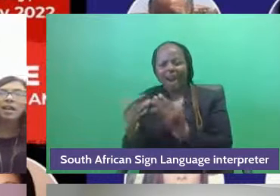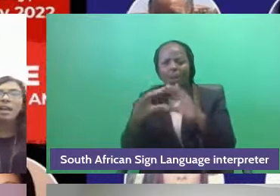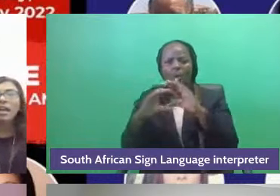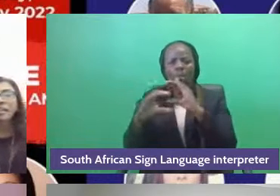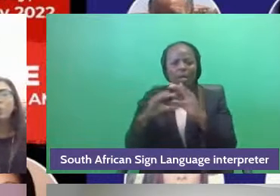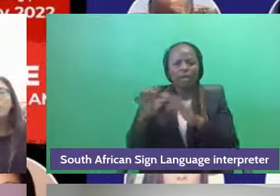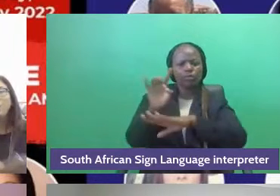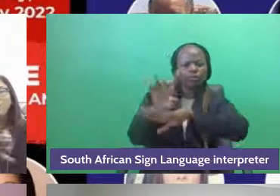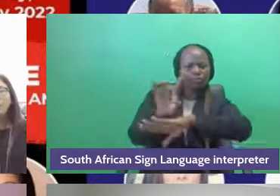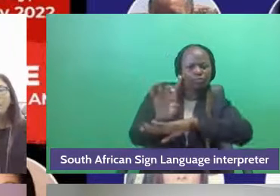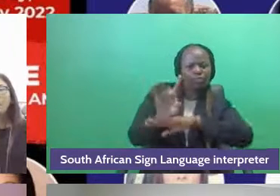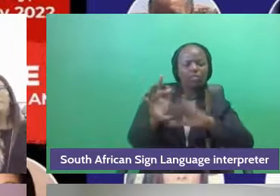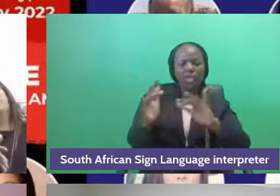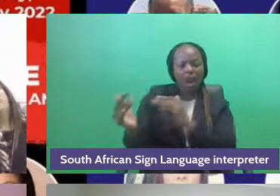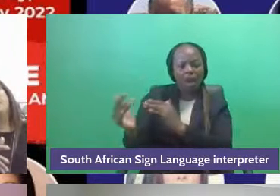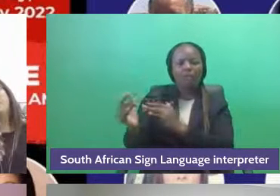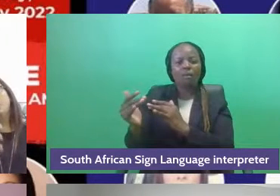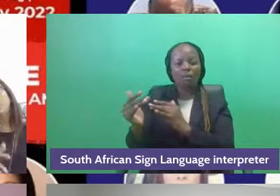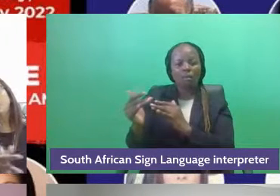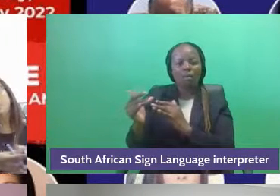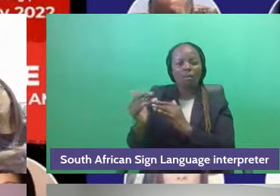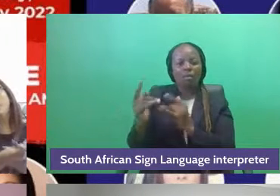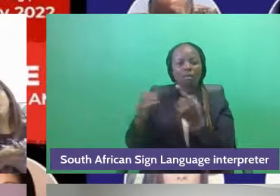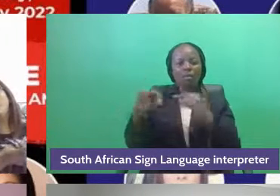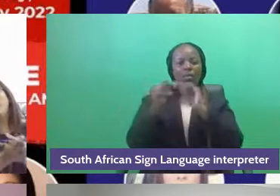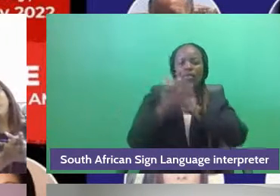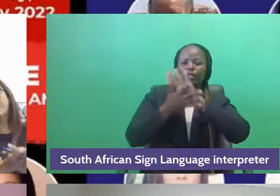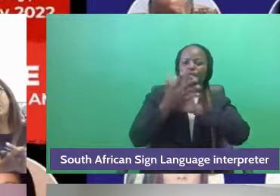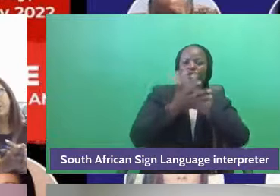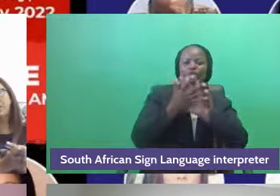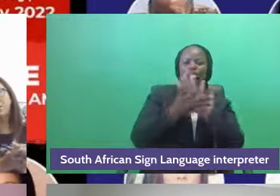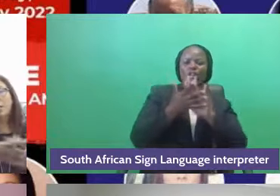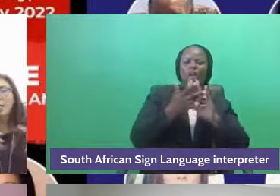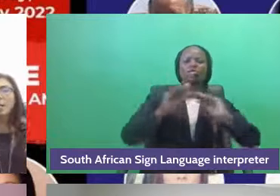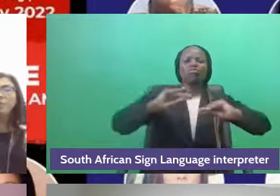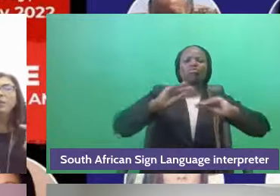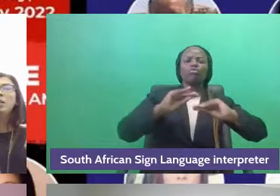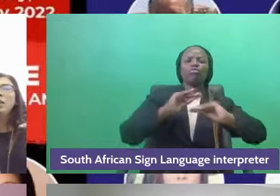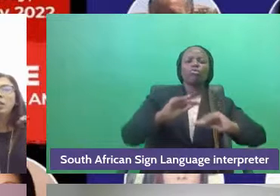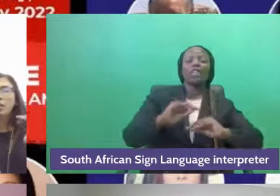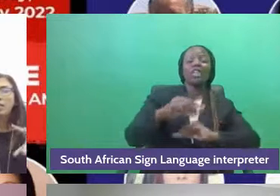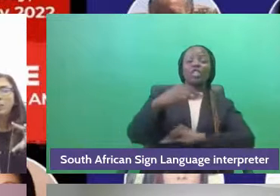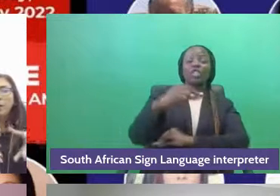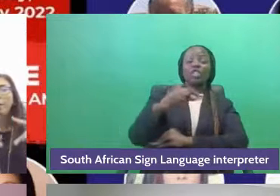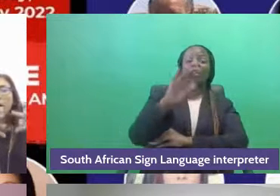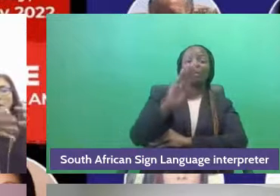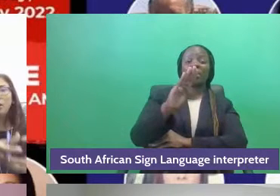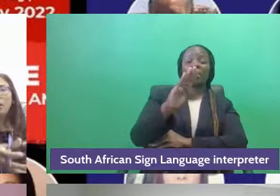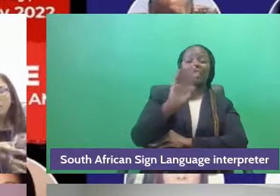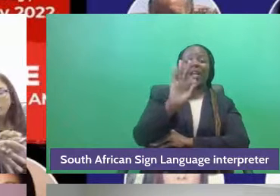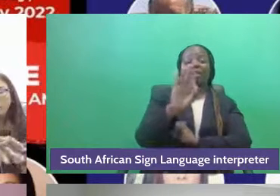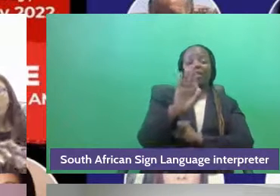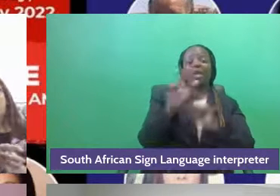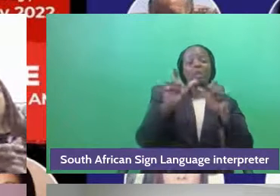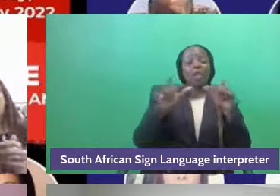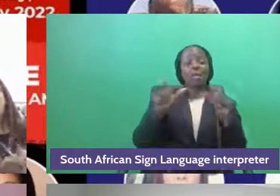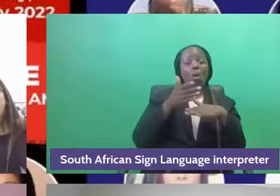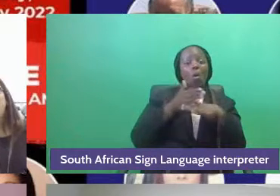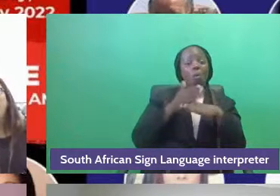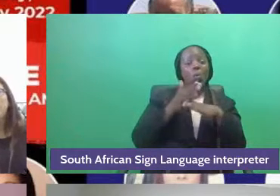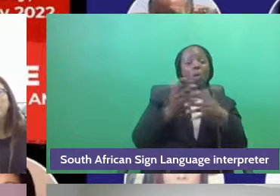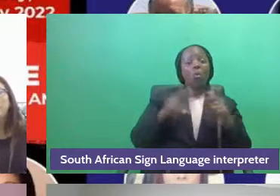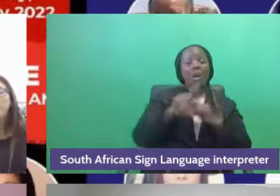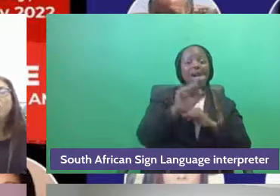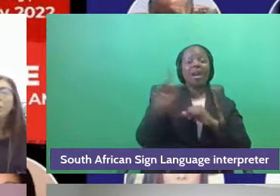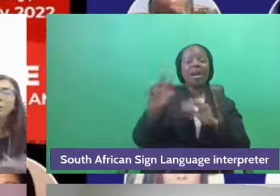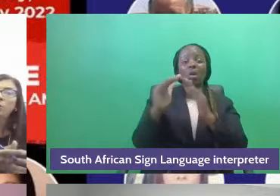tips, and then we do enough signs relevant to the GBF sector so that if these people that are working on the ground actually